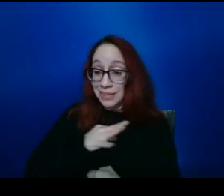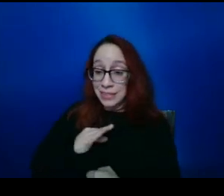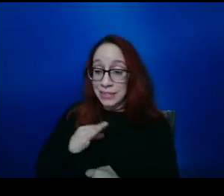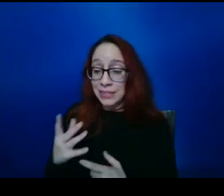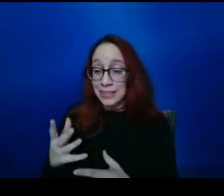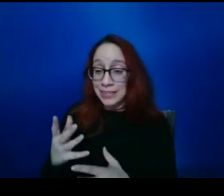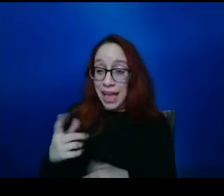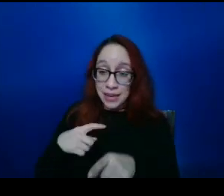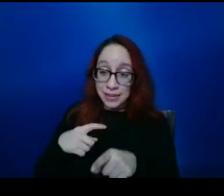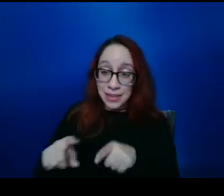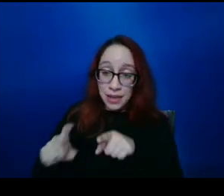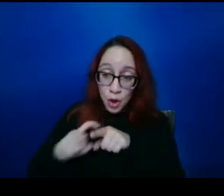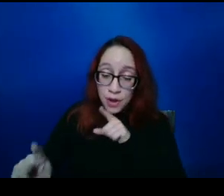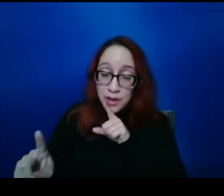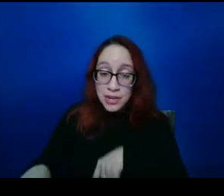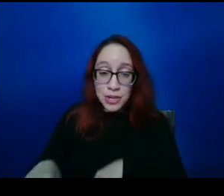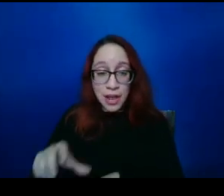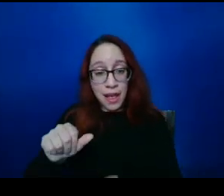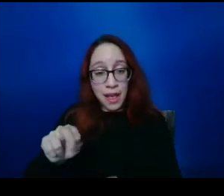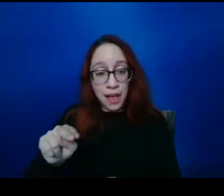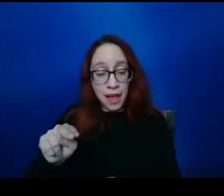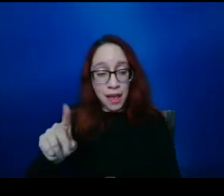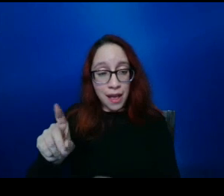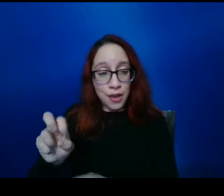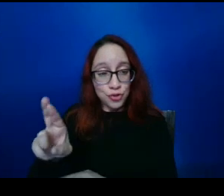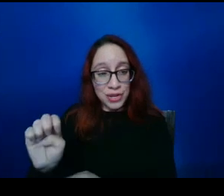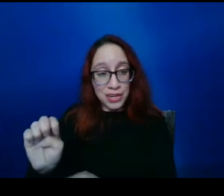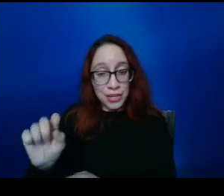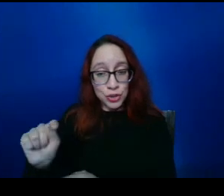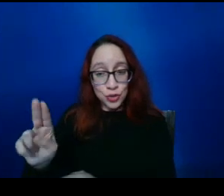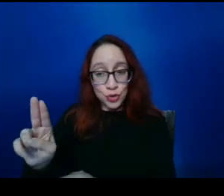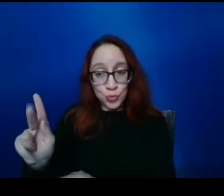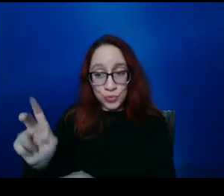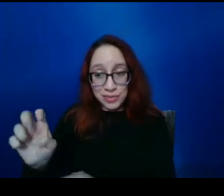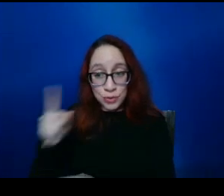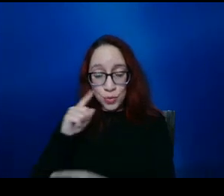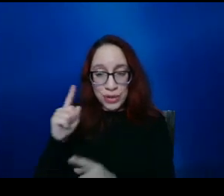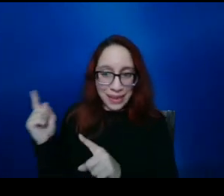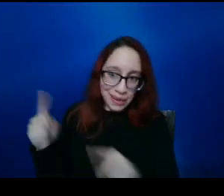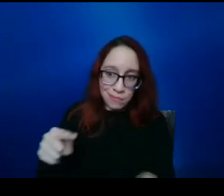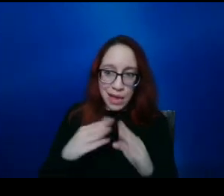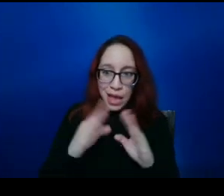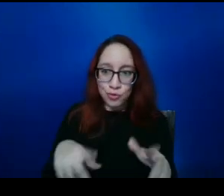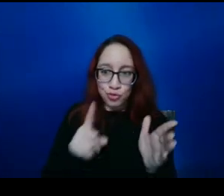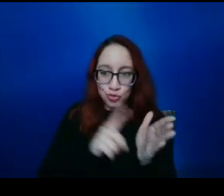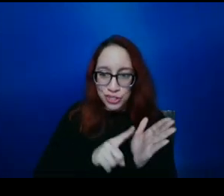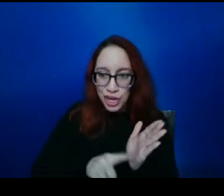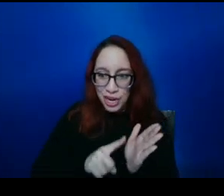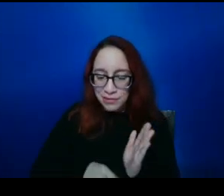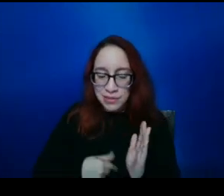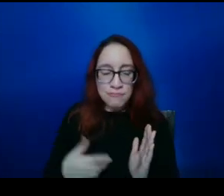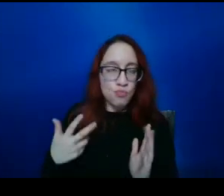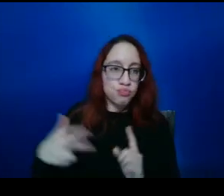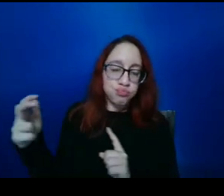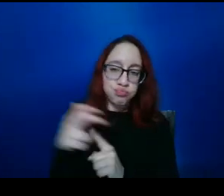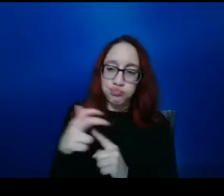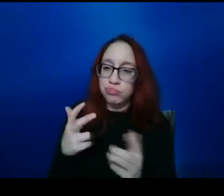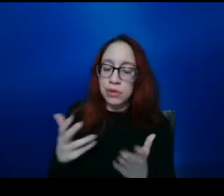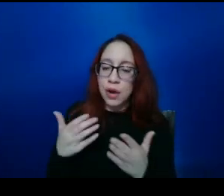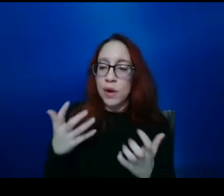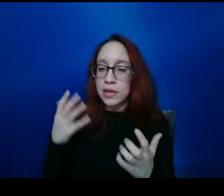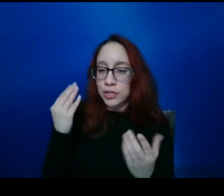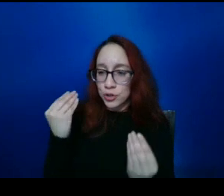my call to Andre Tukes that came to my house to check the issue, I couldn't ask for better service. Wanted to make sure you